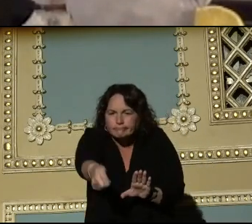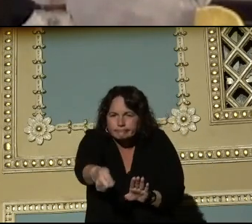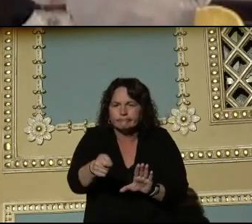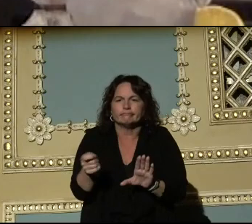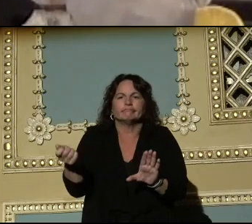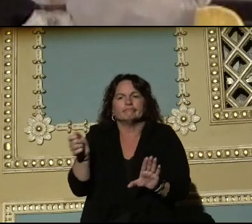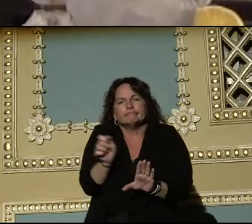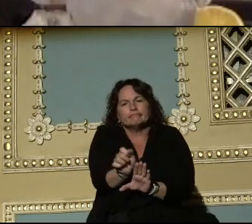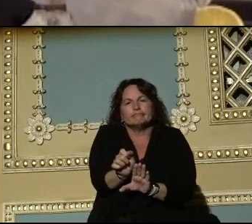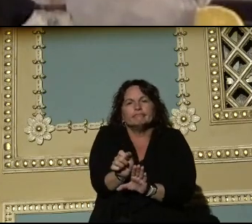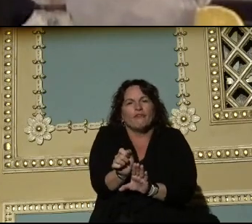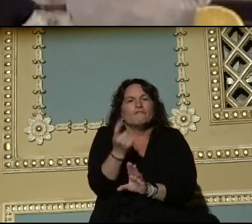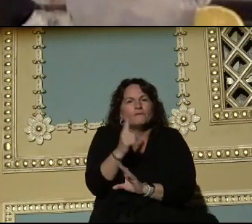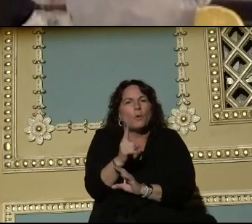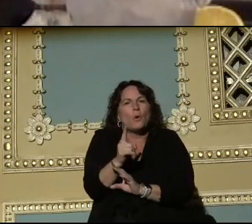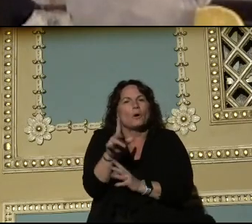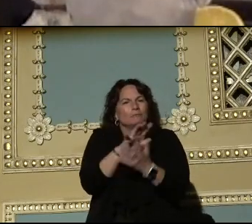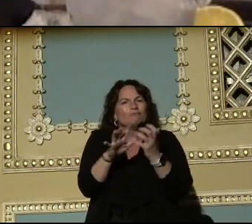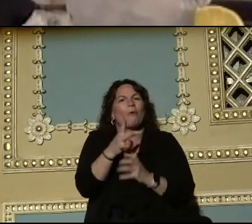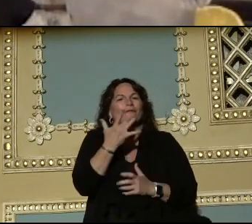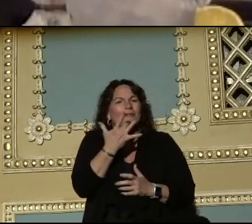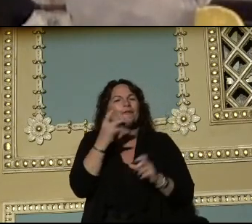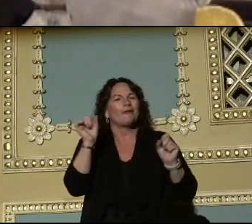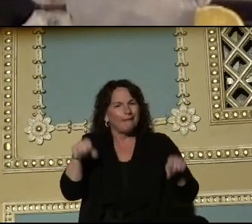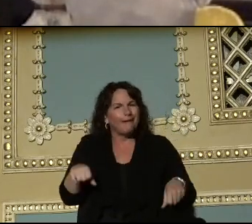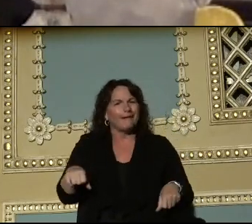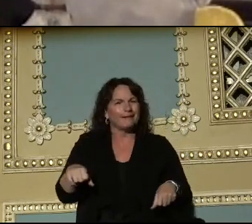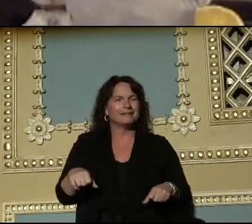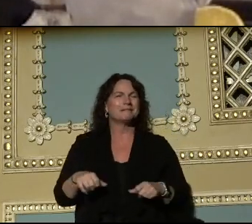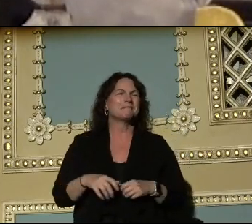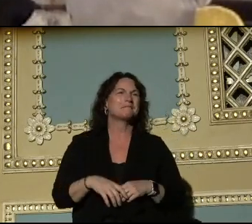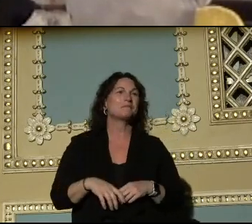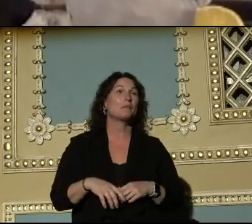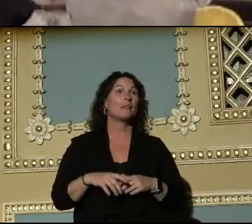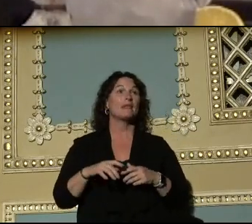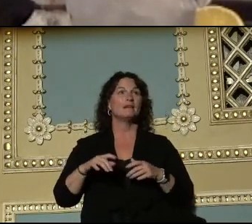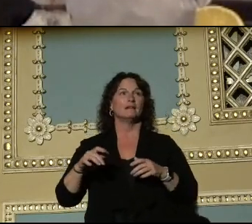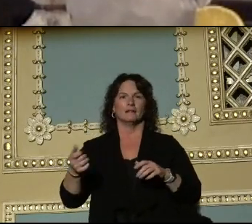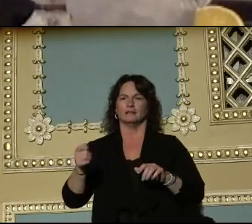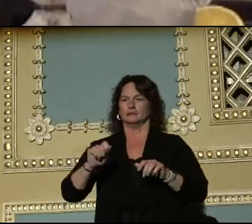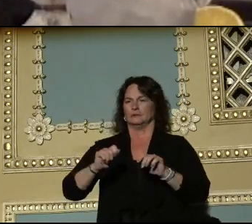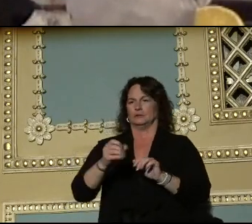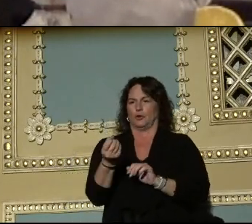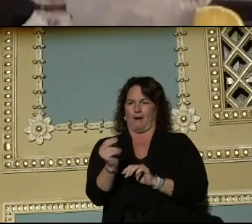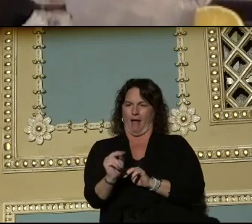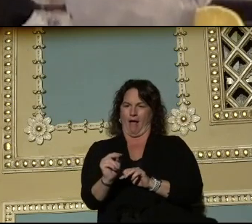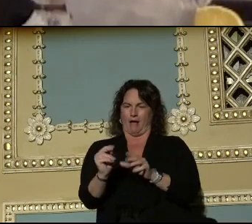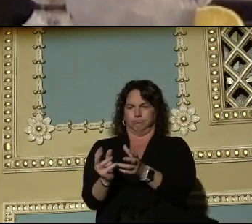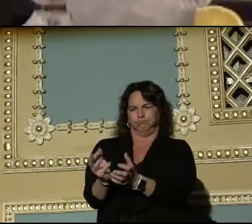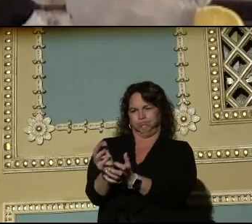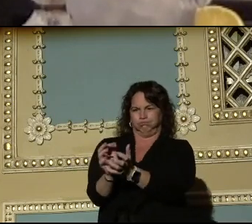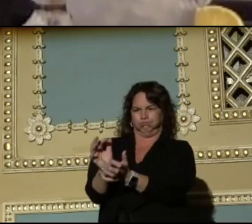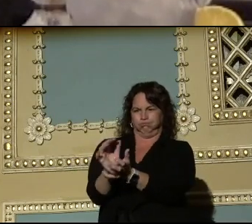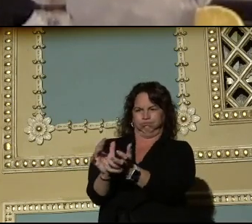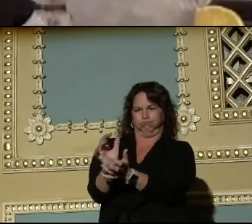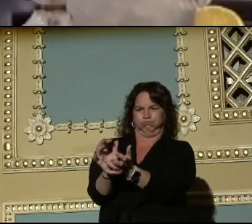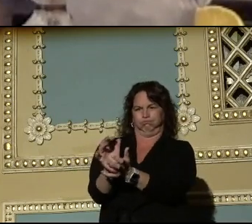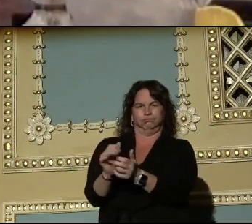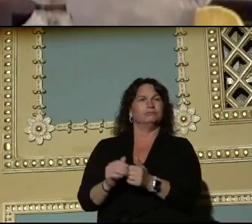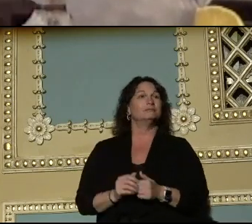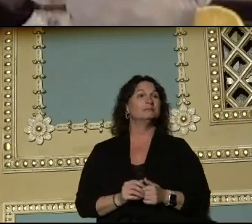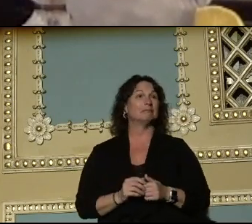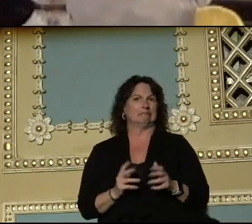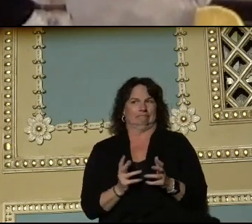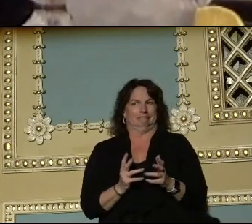smoke flavor. So you're gonna turn this on, and they've entrusted me with